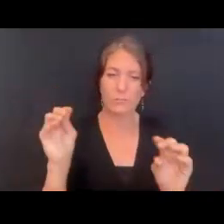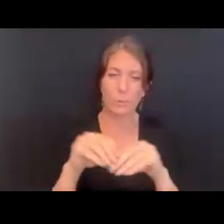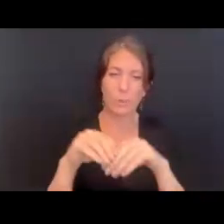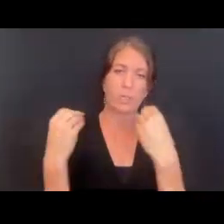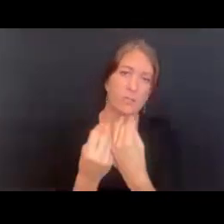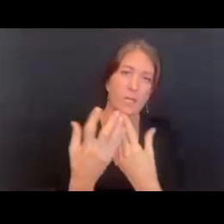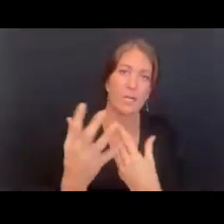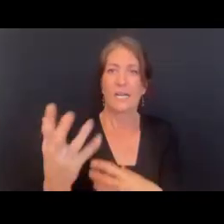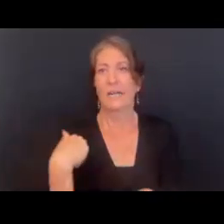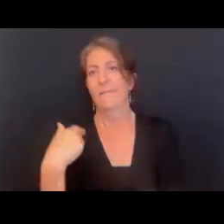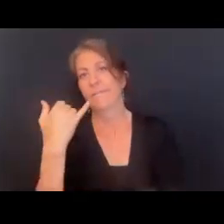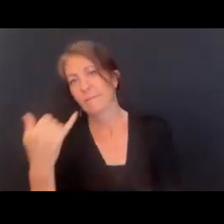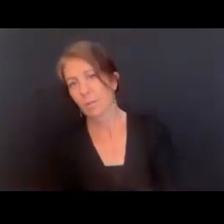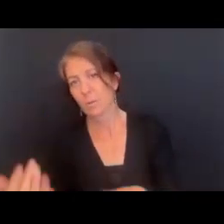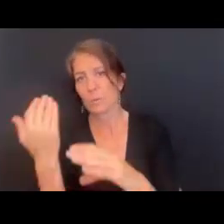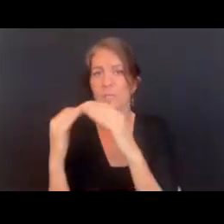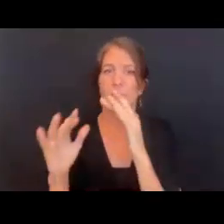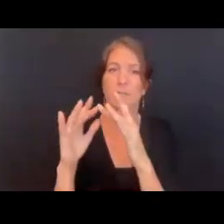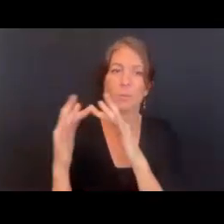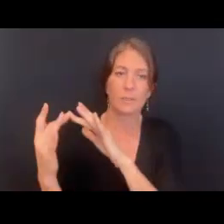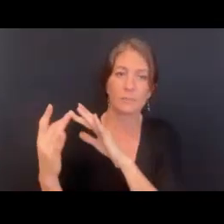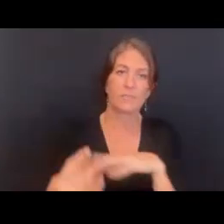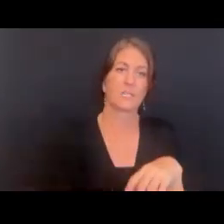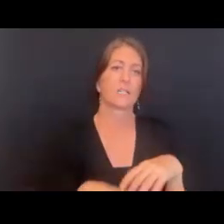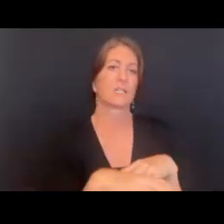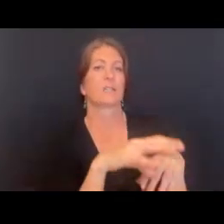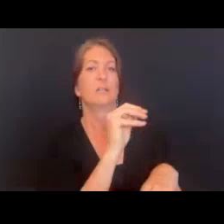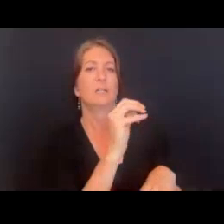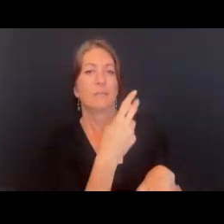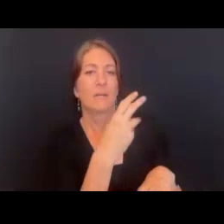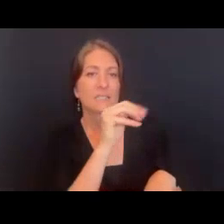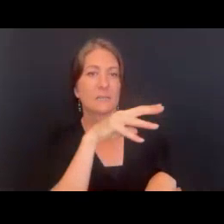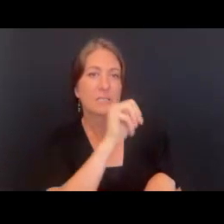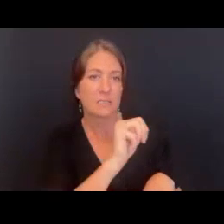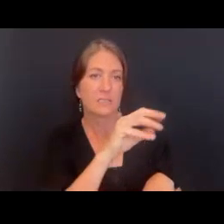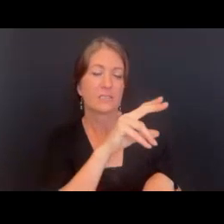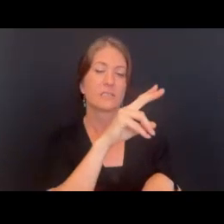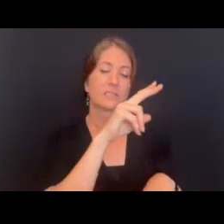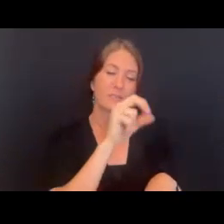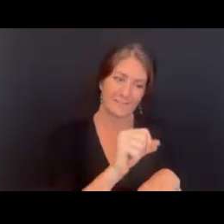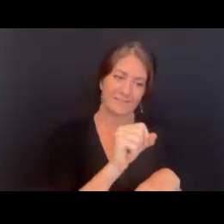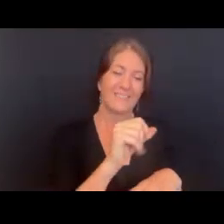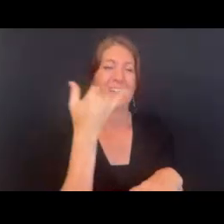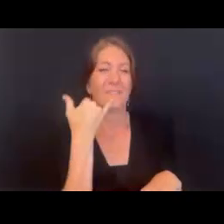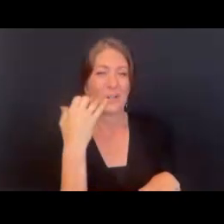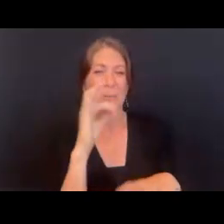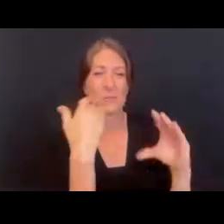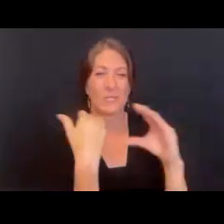website, Maximus as the assessor by phone or email, or the AAA by phone